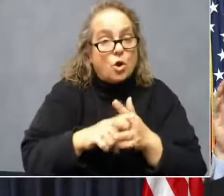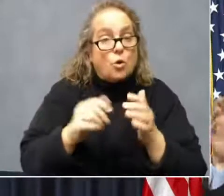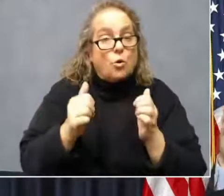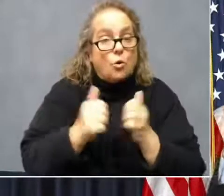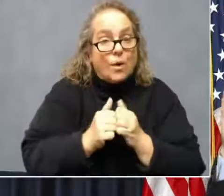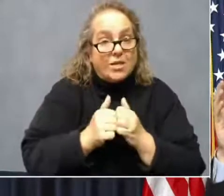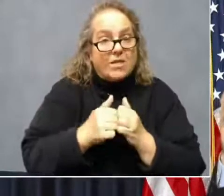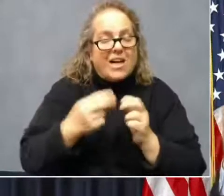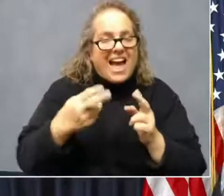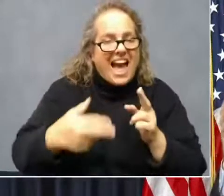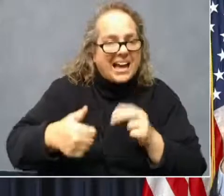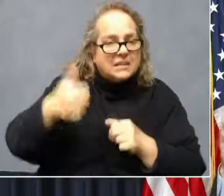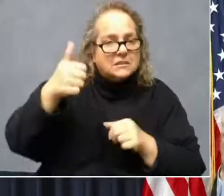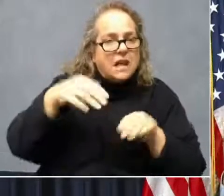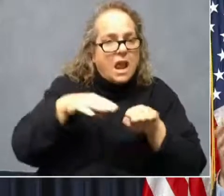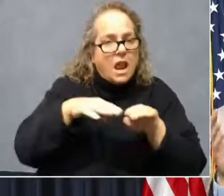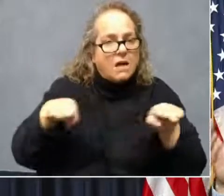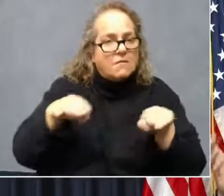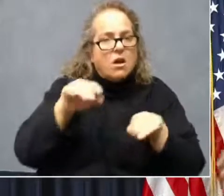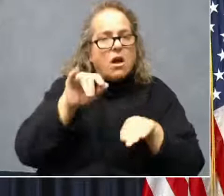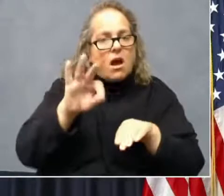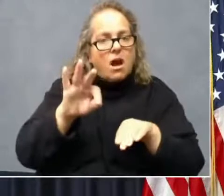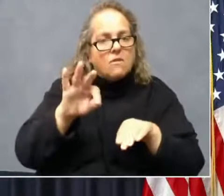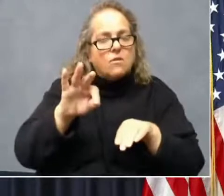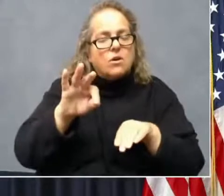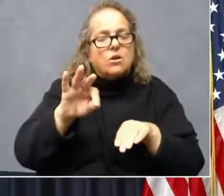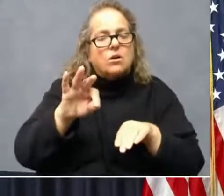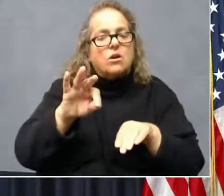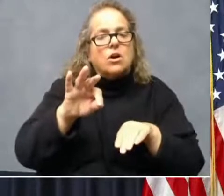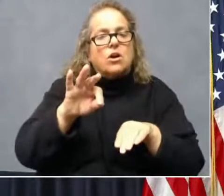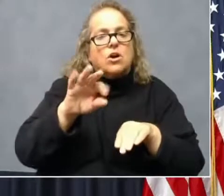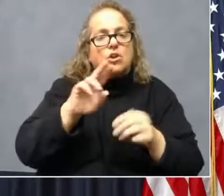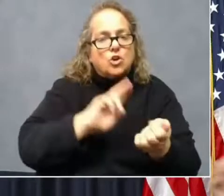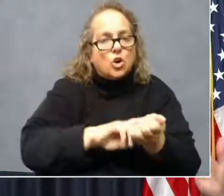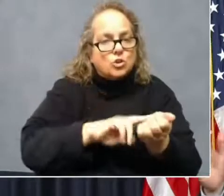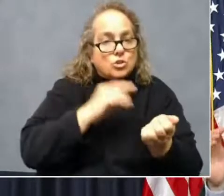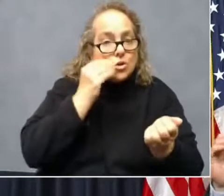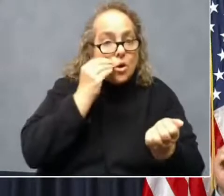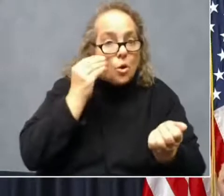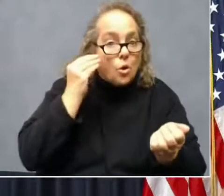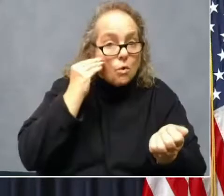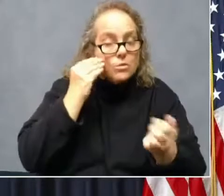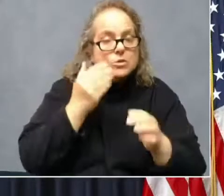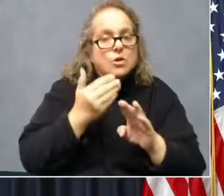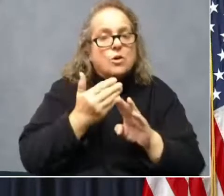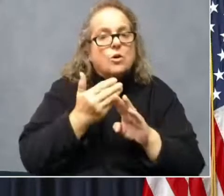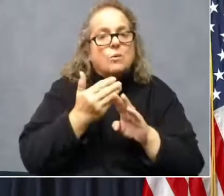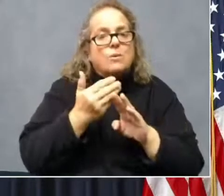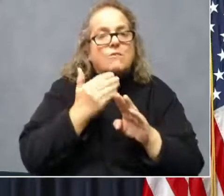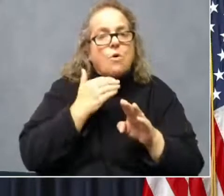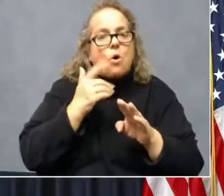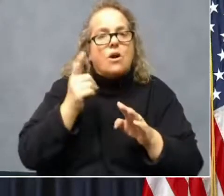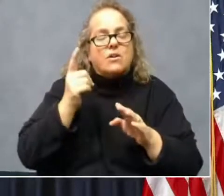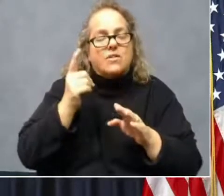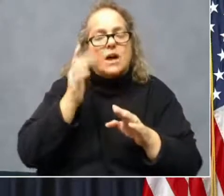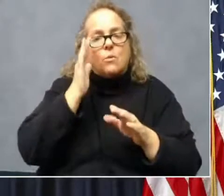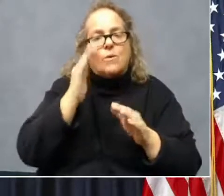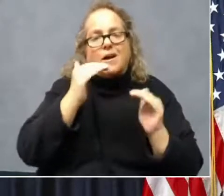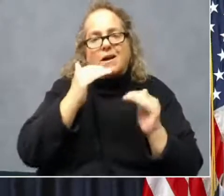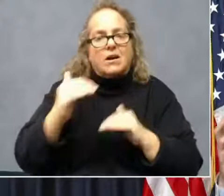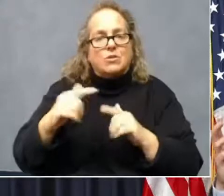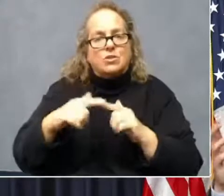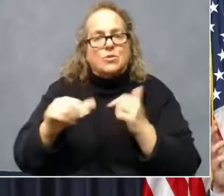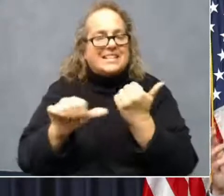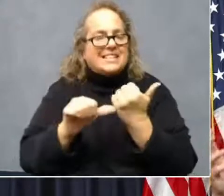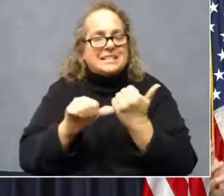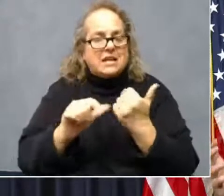highest level of long-term care, the nursing homes, before, say, they get down to assisted living. So